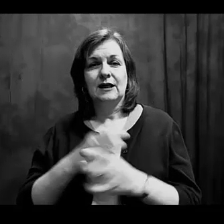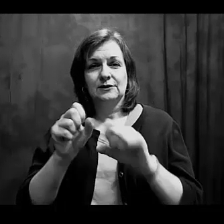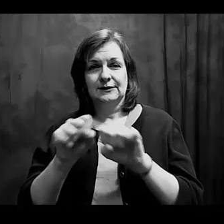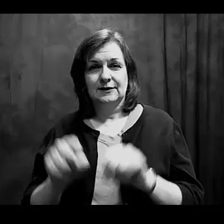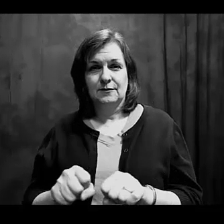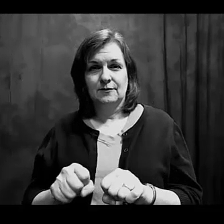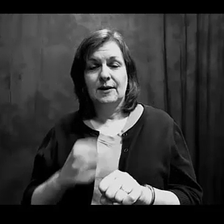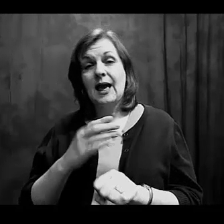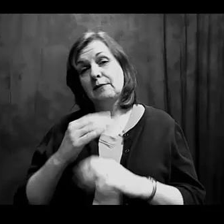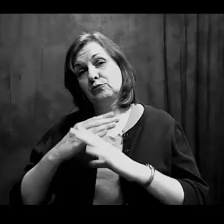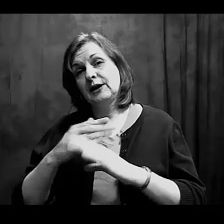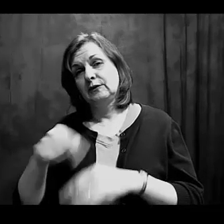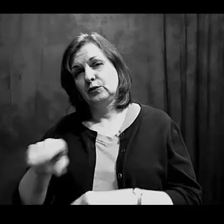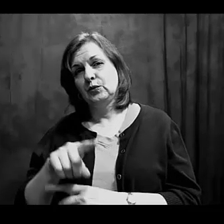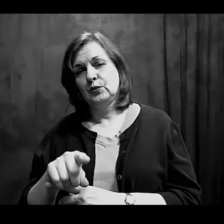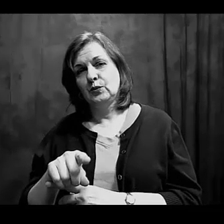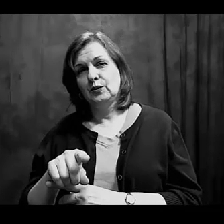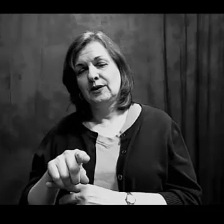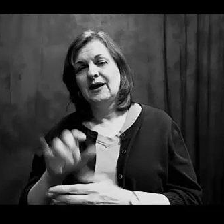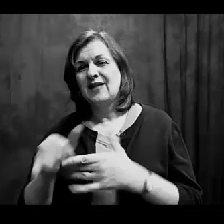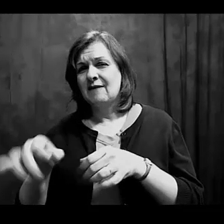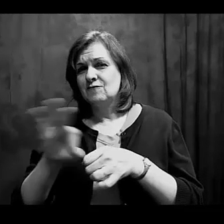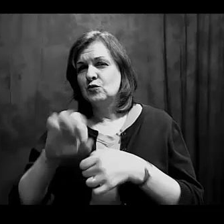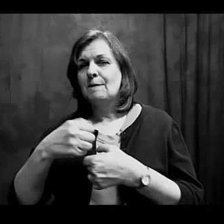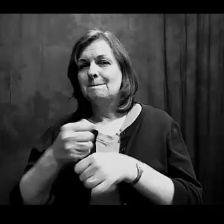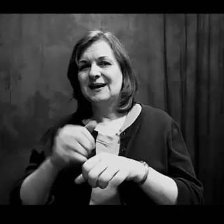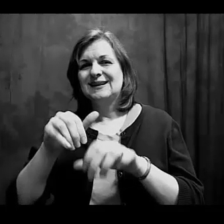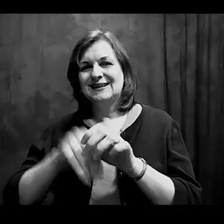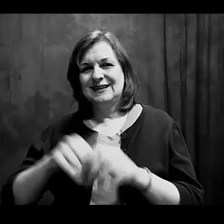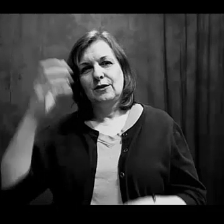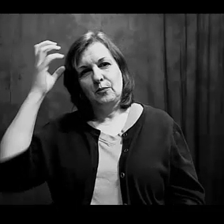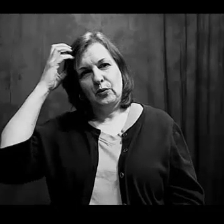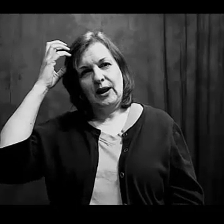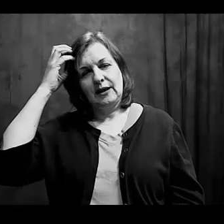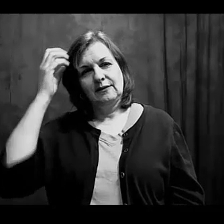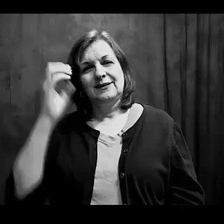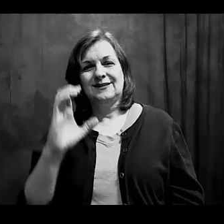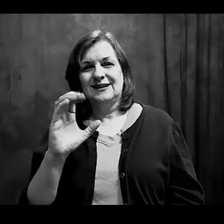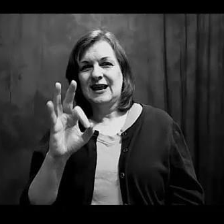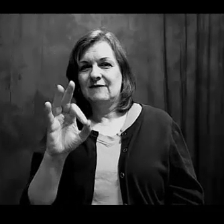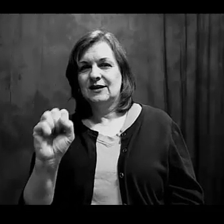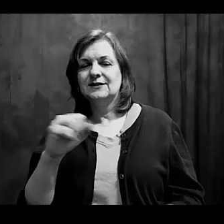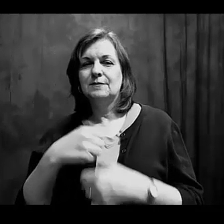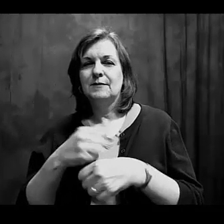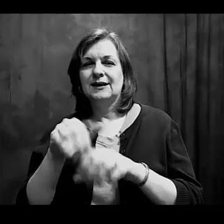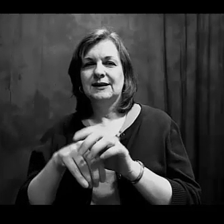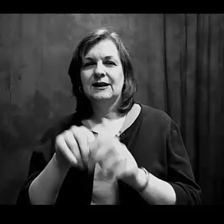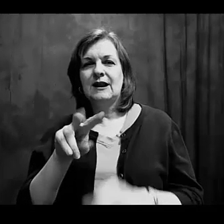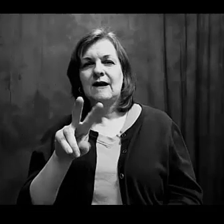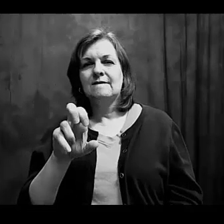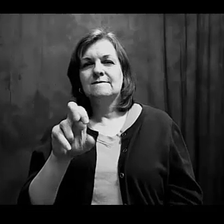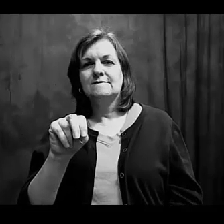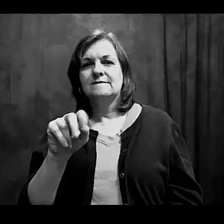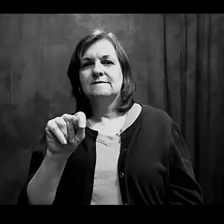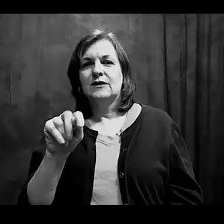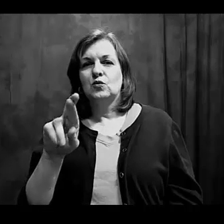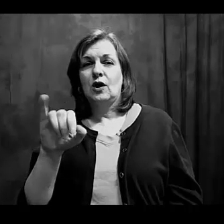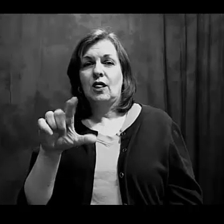them. It's all made in the brain. So CSF is actually made in ventricles in your brain.